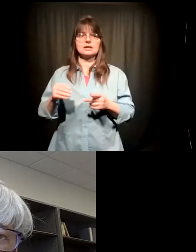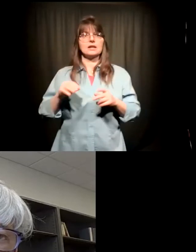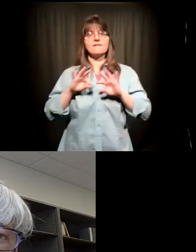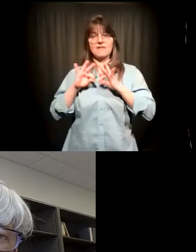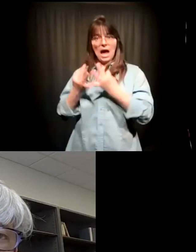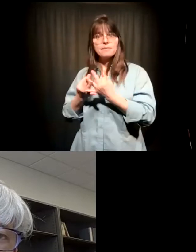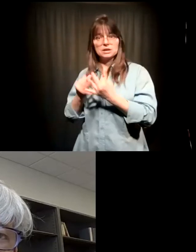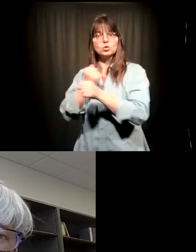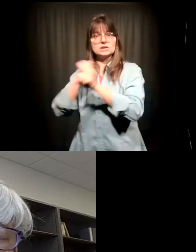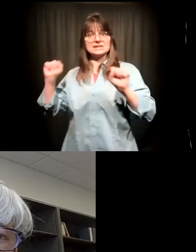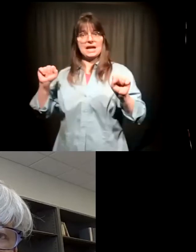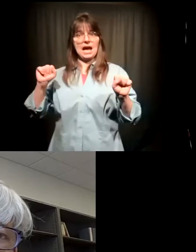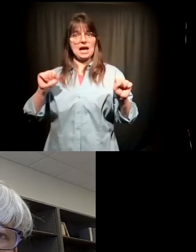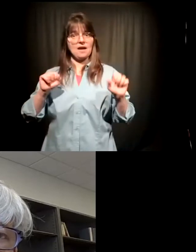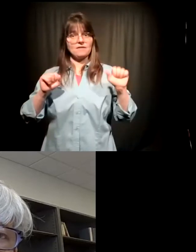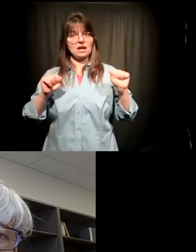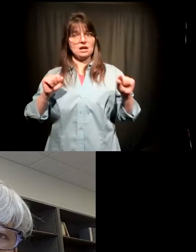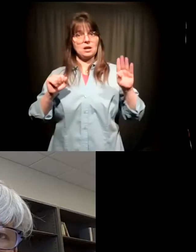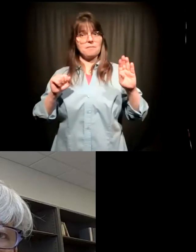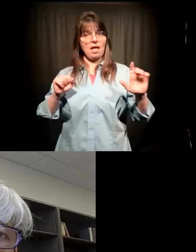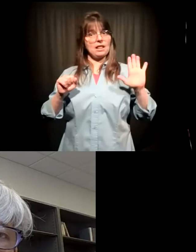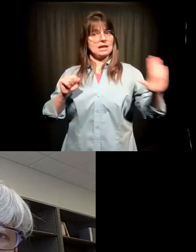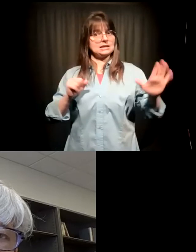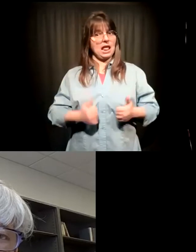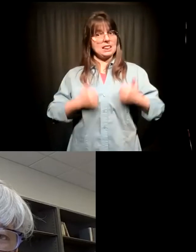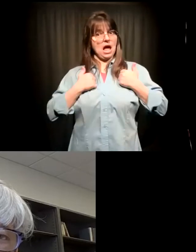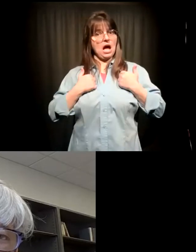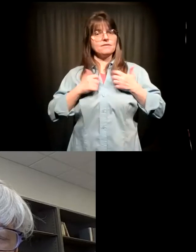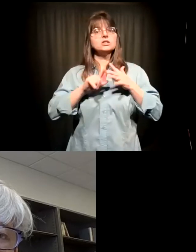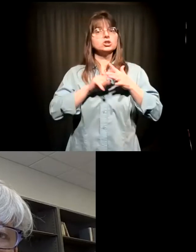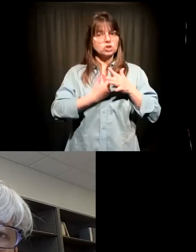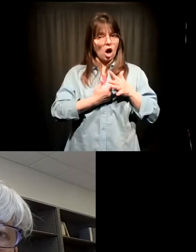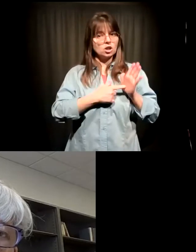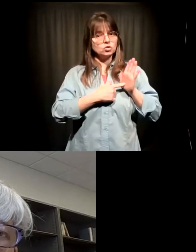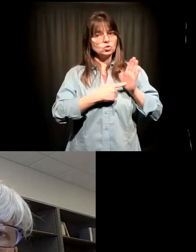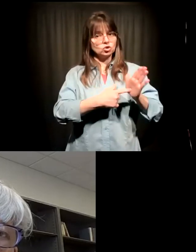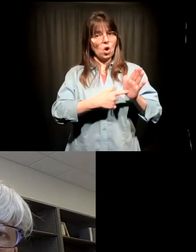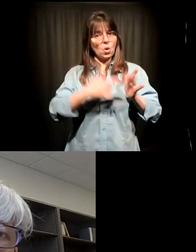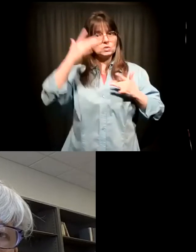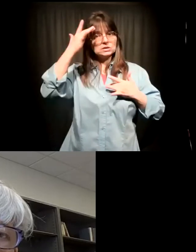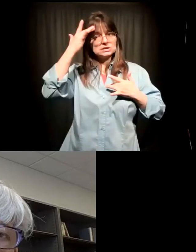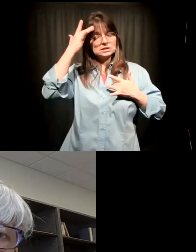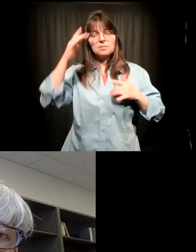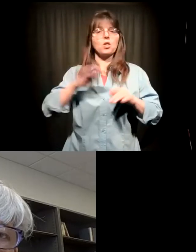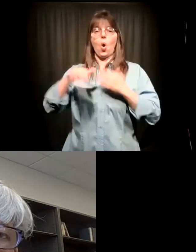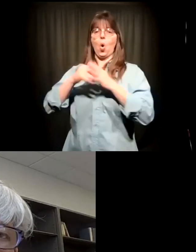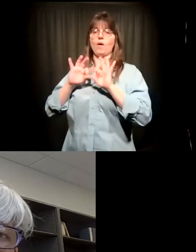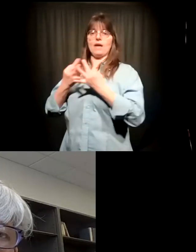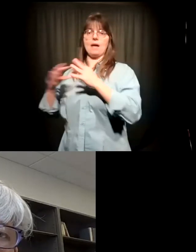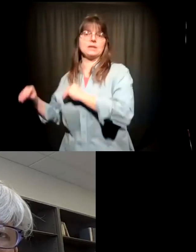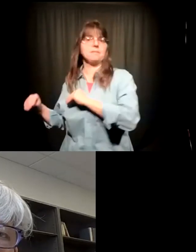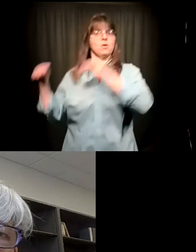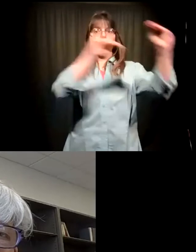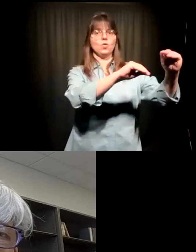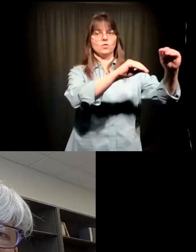life, essentially, he had started to show symptoms. They uprooted the family and moved to Canada. And it sort of